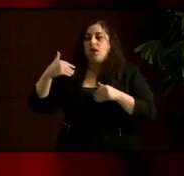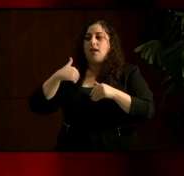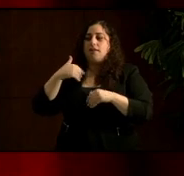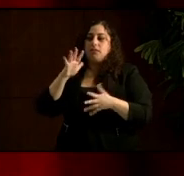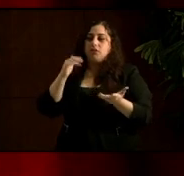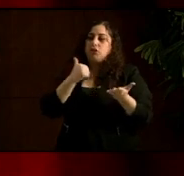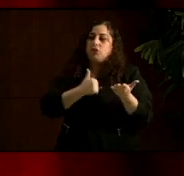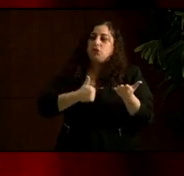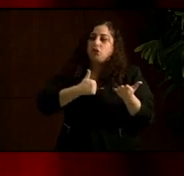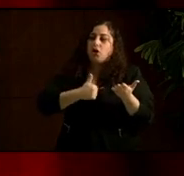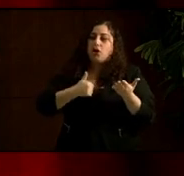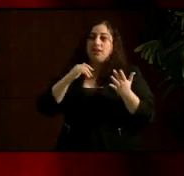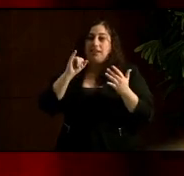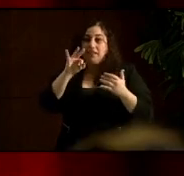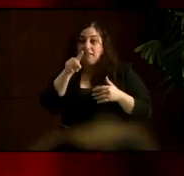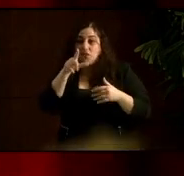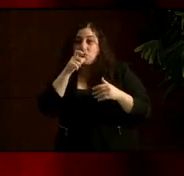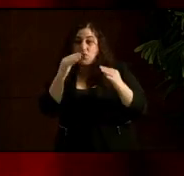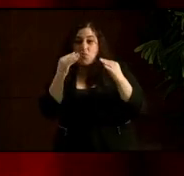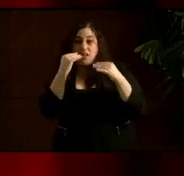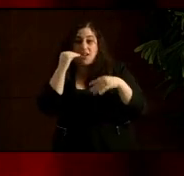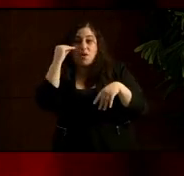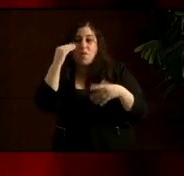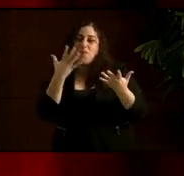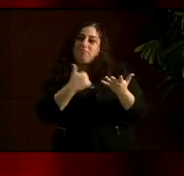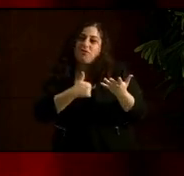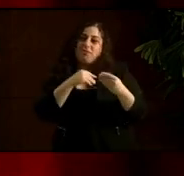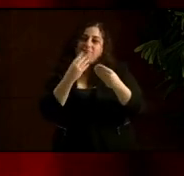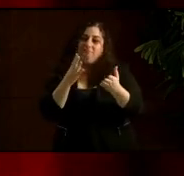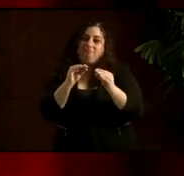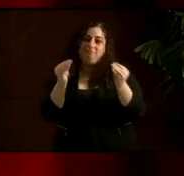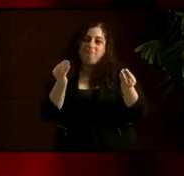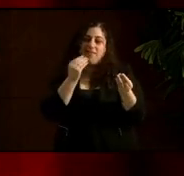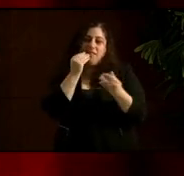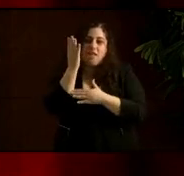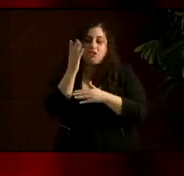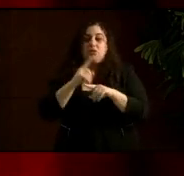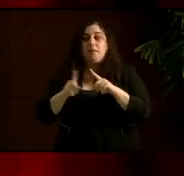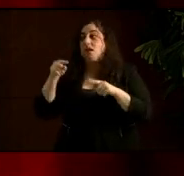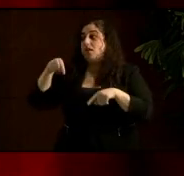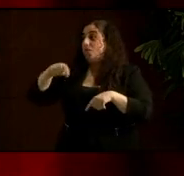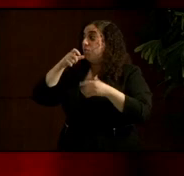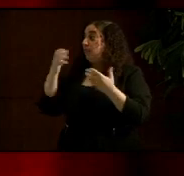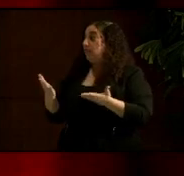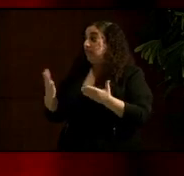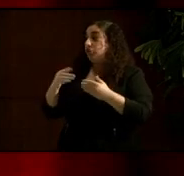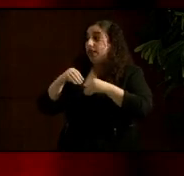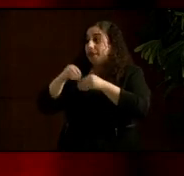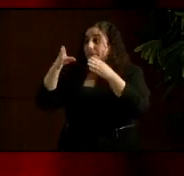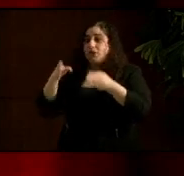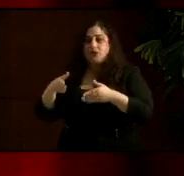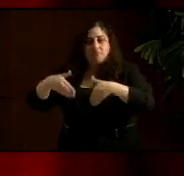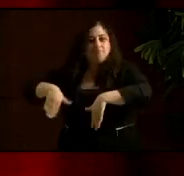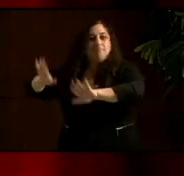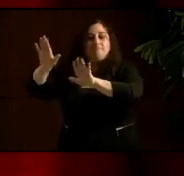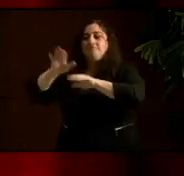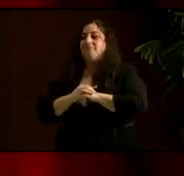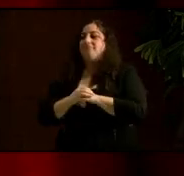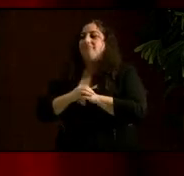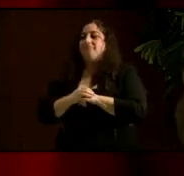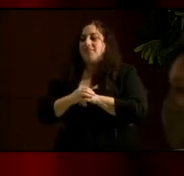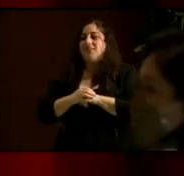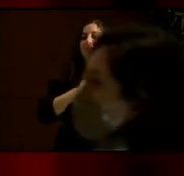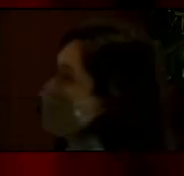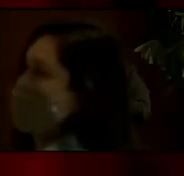again for being here. I wish you a great year, the best year. And go Aztecs.